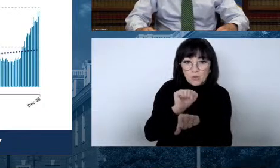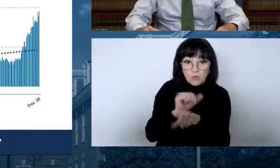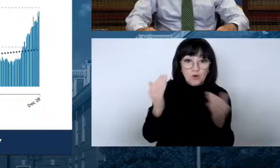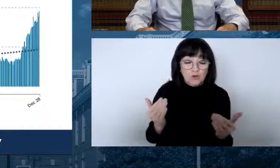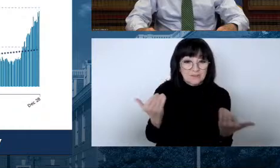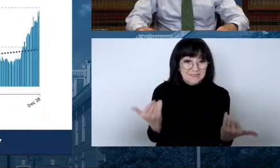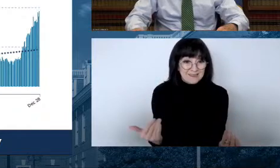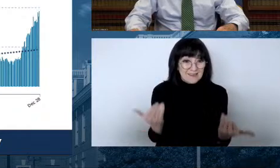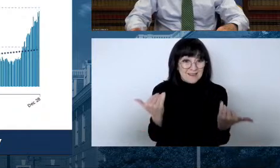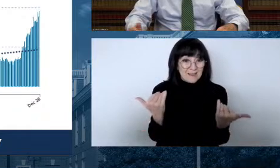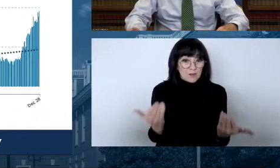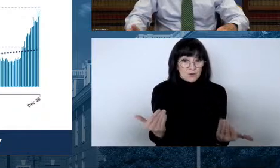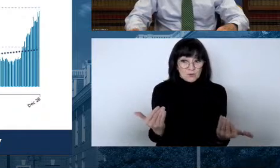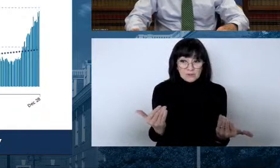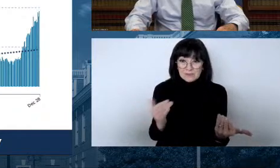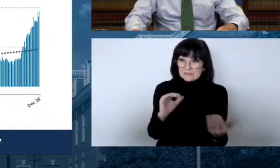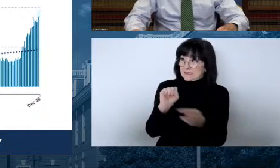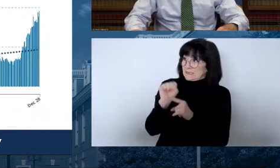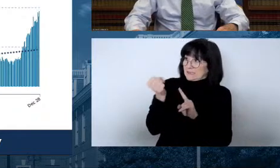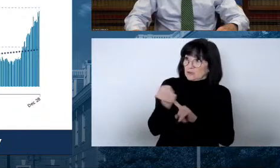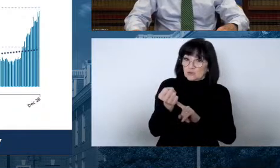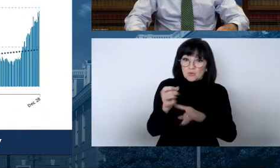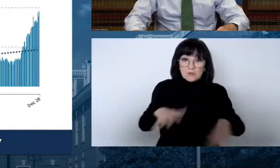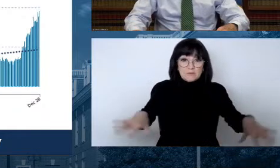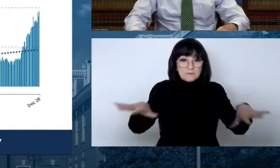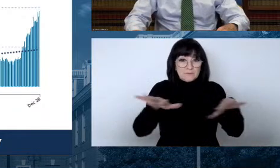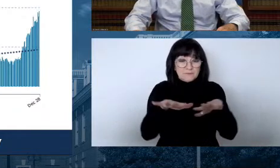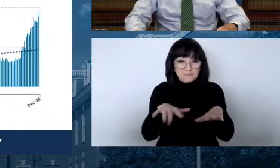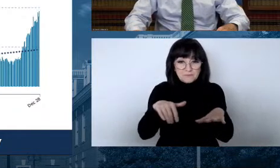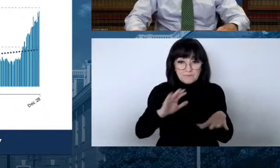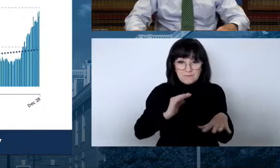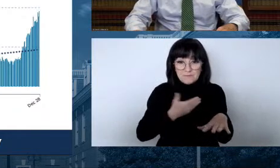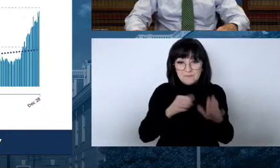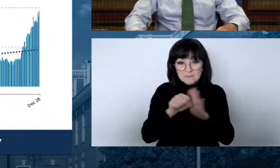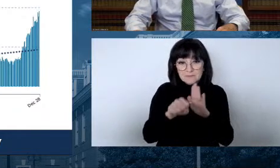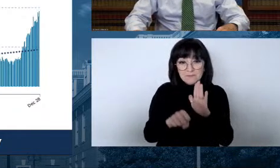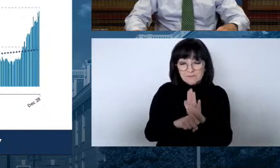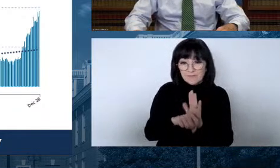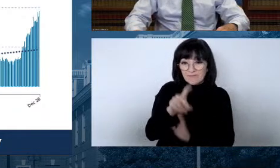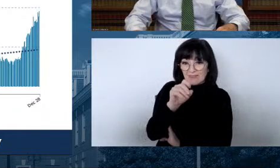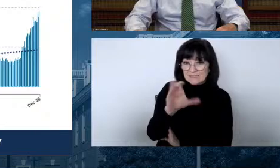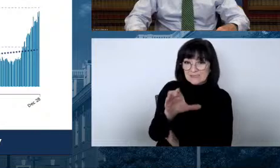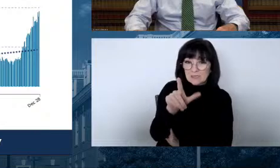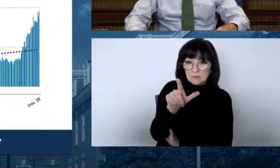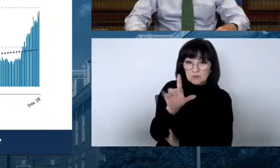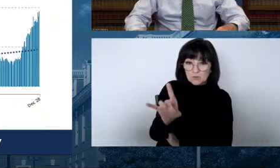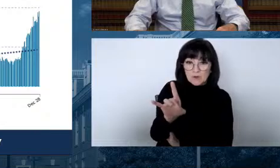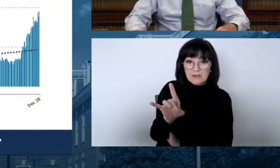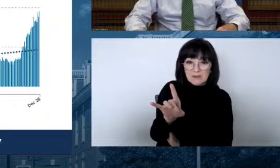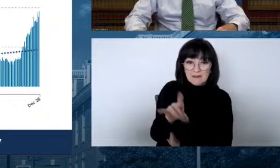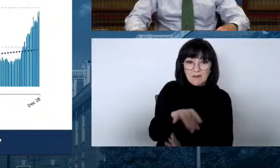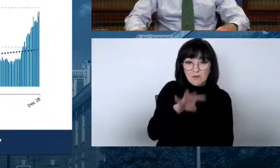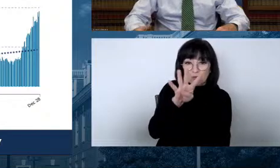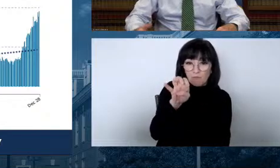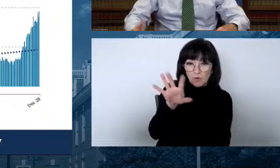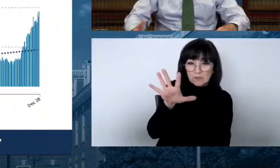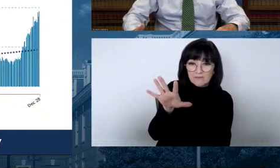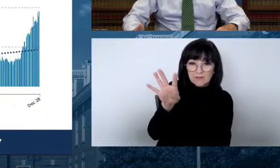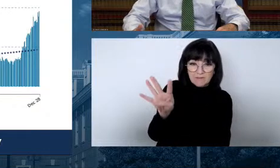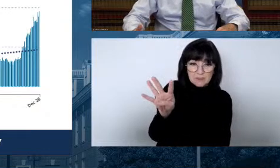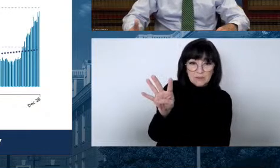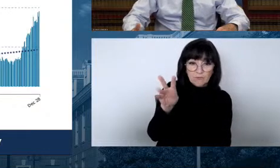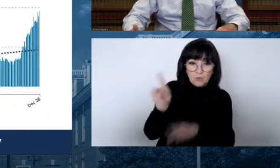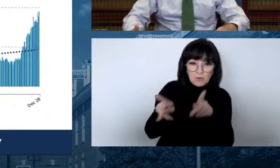look at the current peak there on December 28th at 454, we do